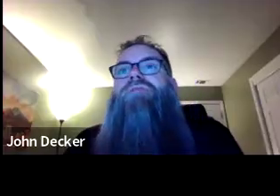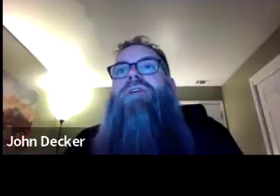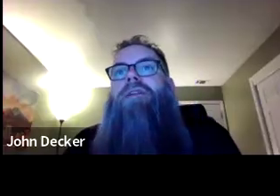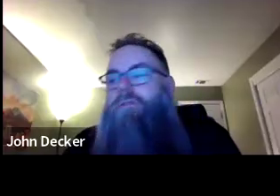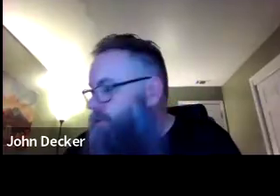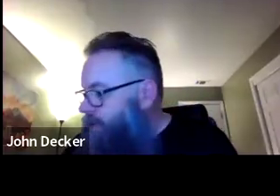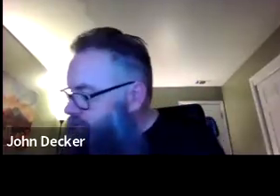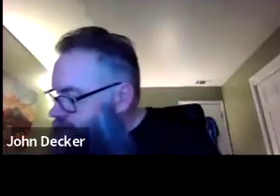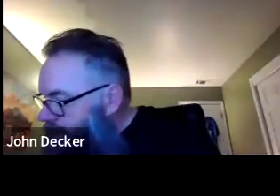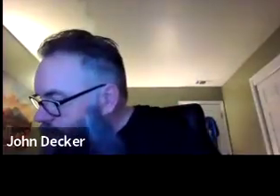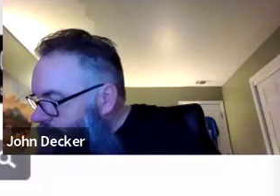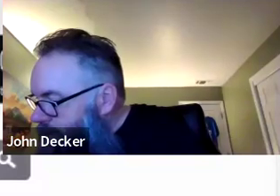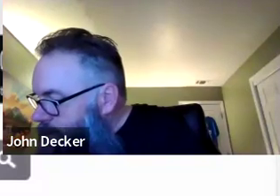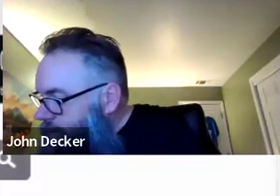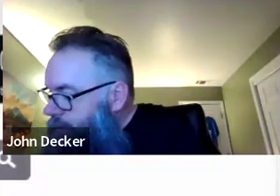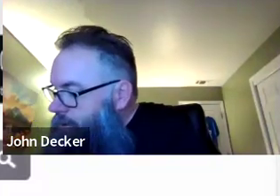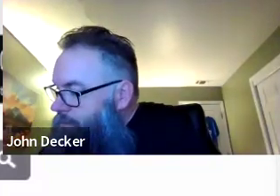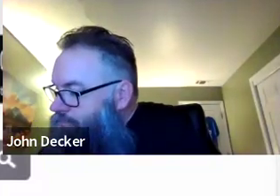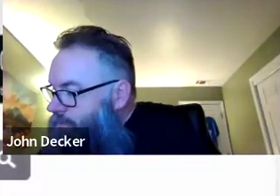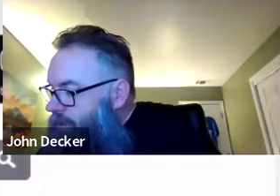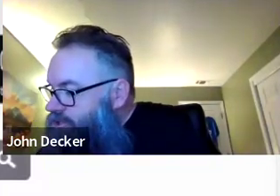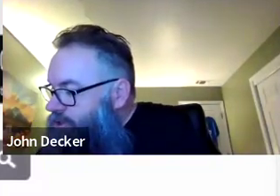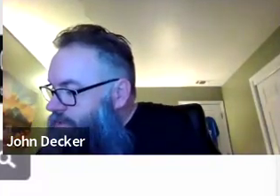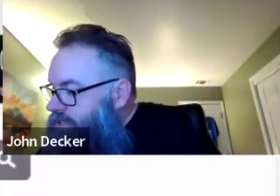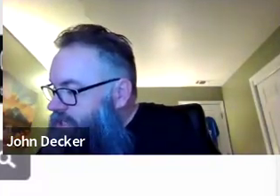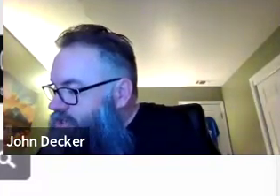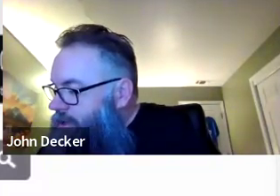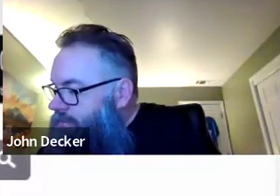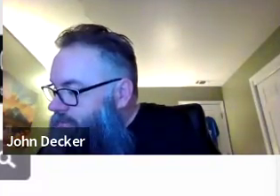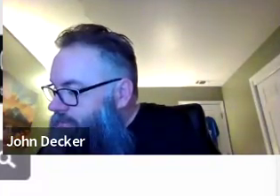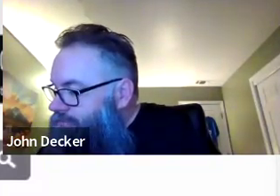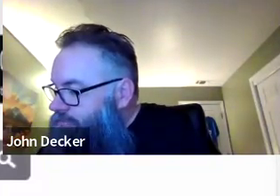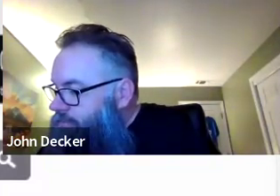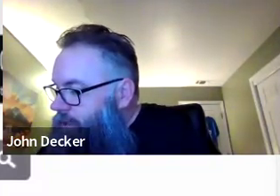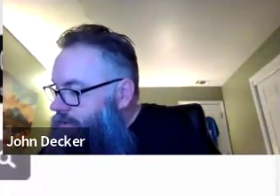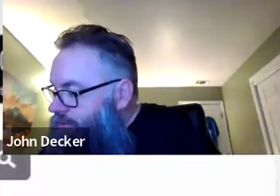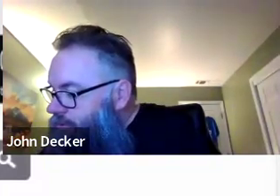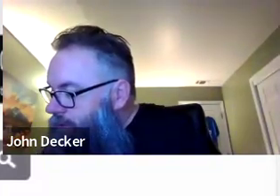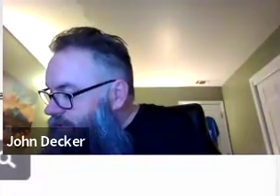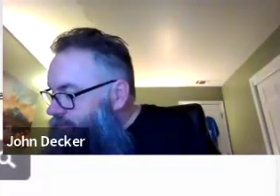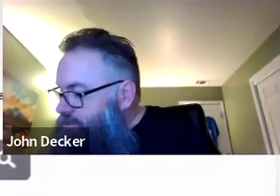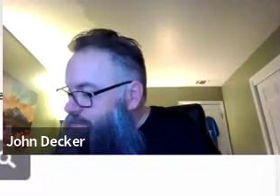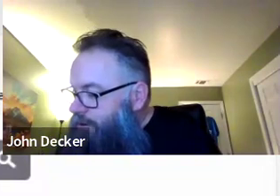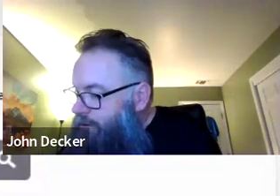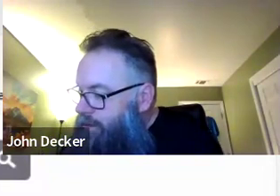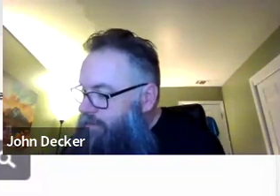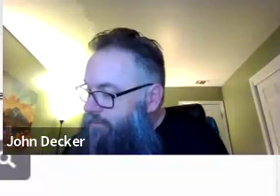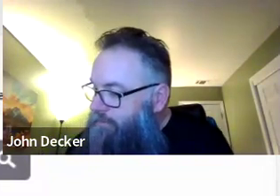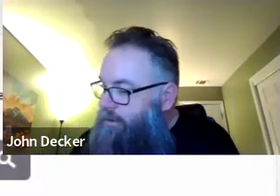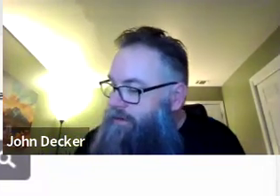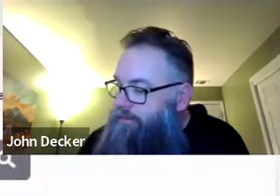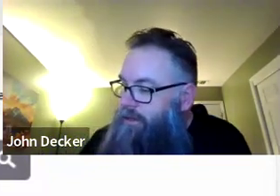of one of the final things that I wanted to make sure that we touched on, other than reminding folks that we